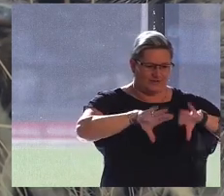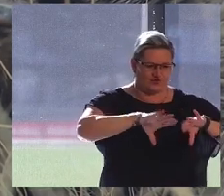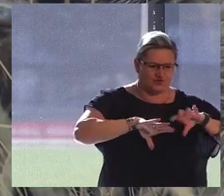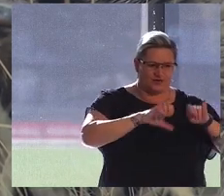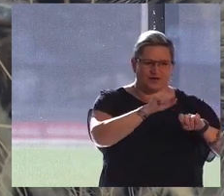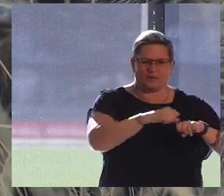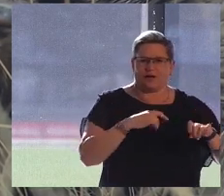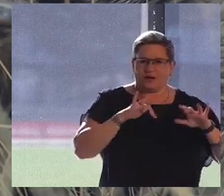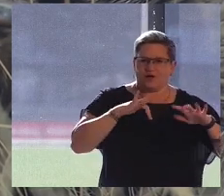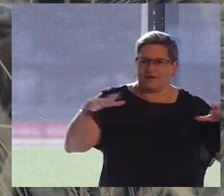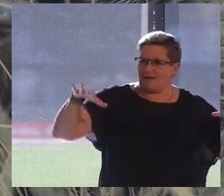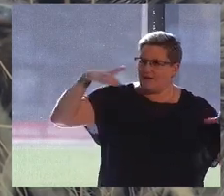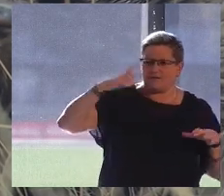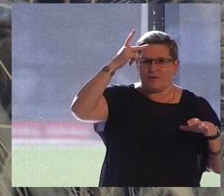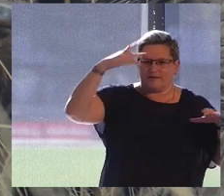yet.